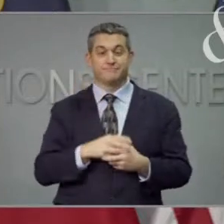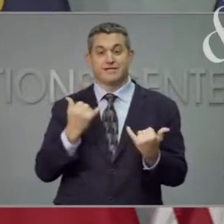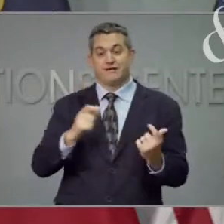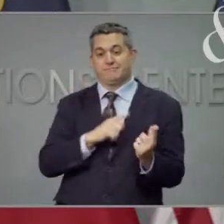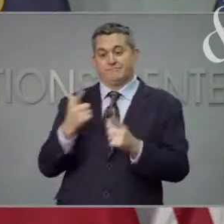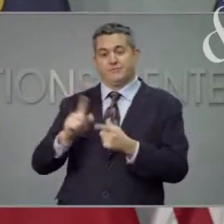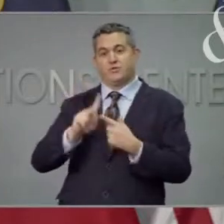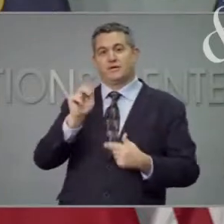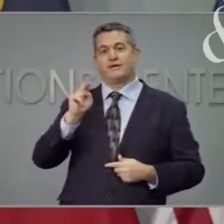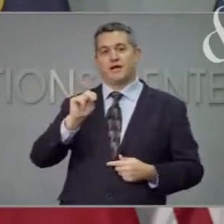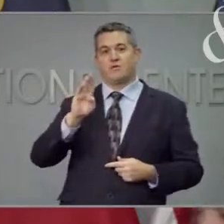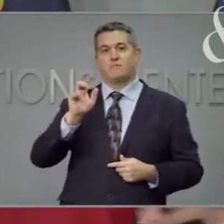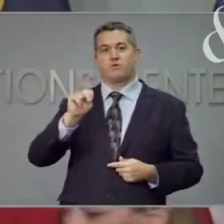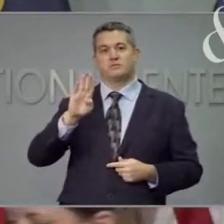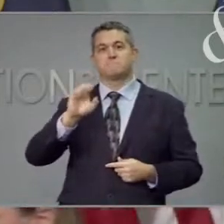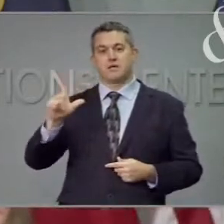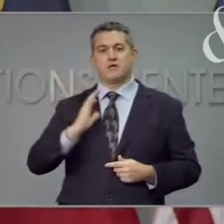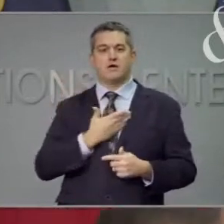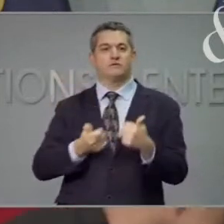Bell. Karen?